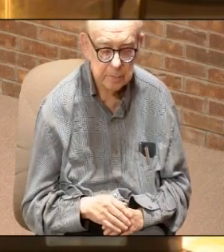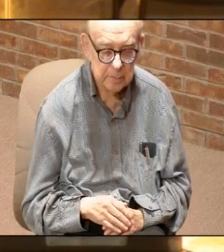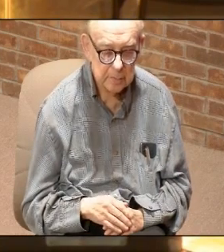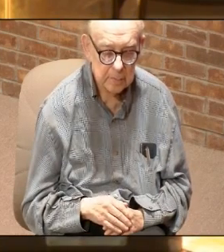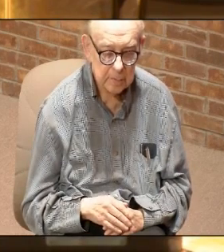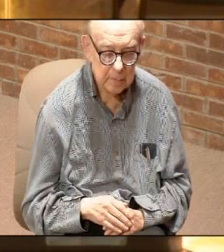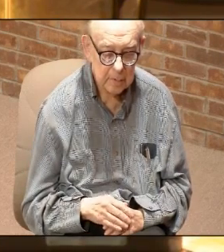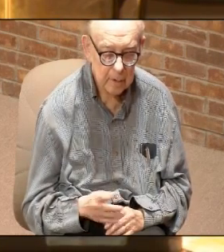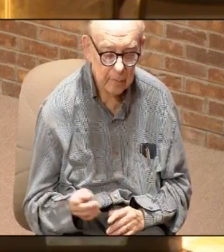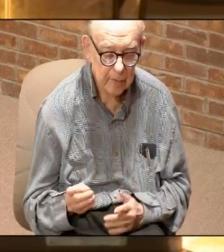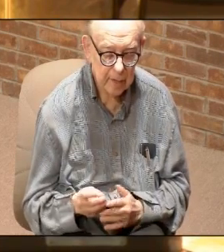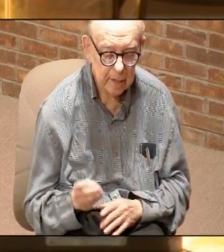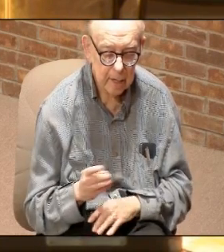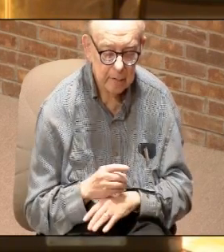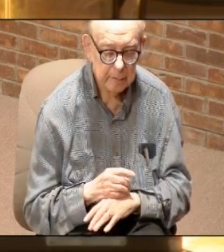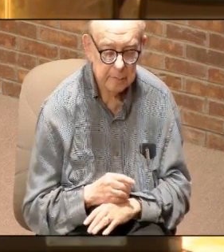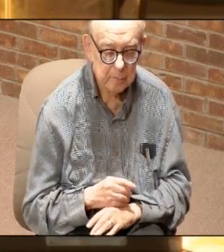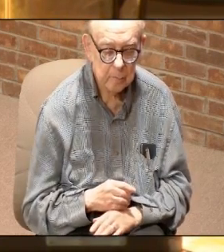that day.